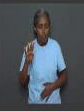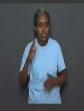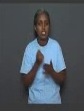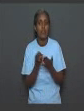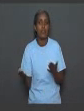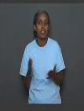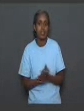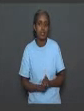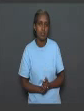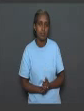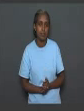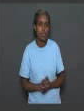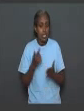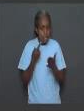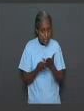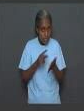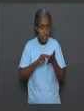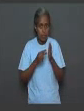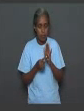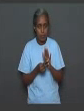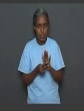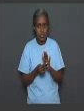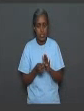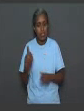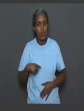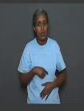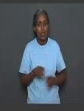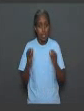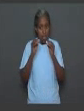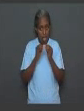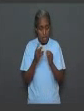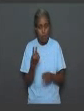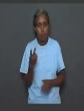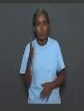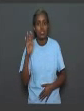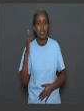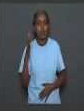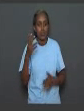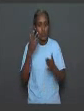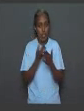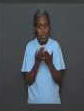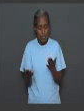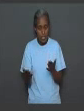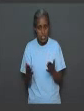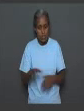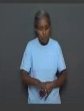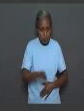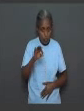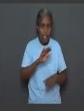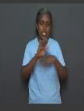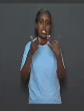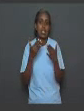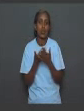event. This means that we can add both types of events to find the